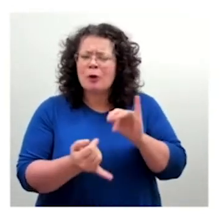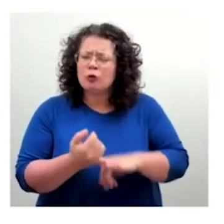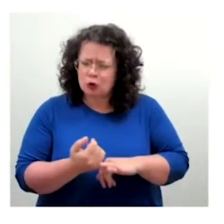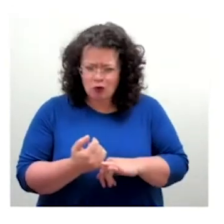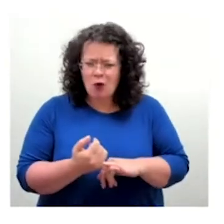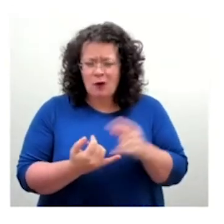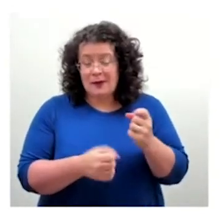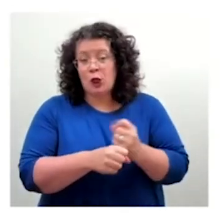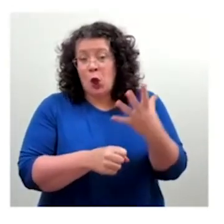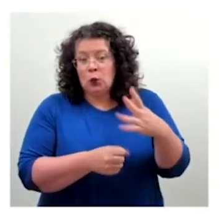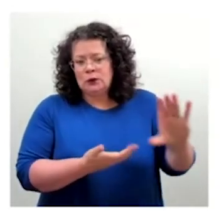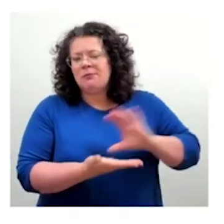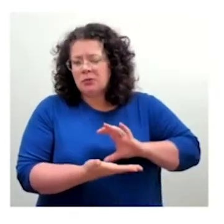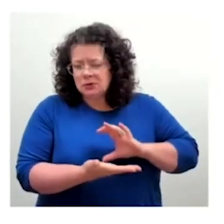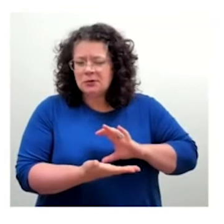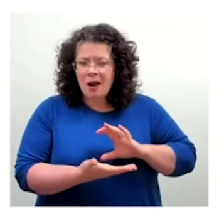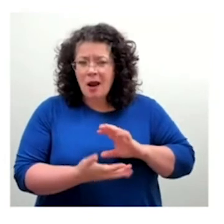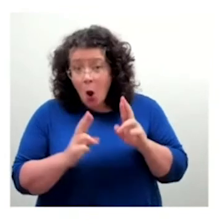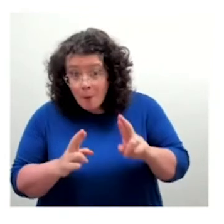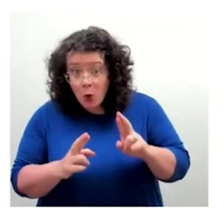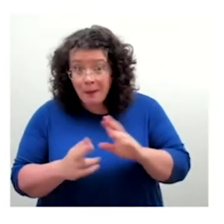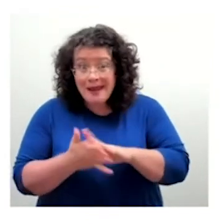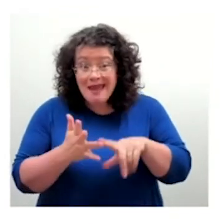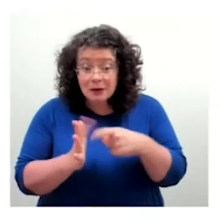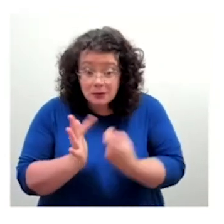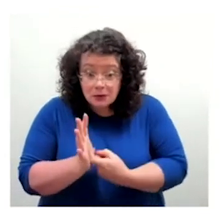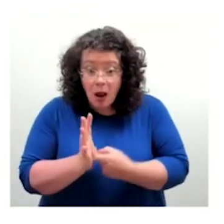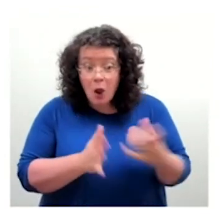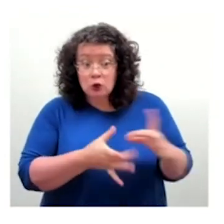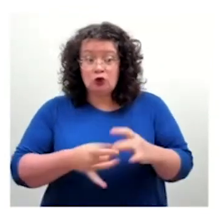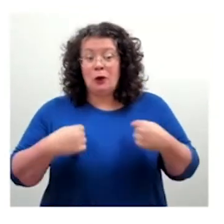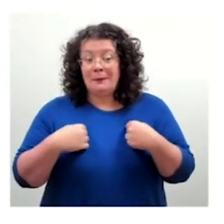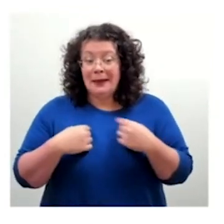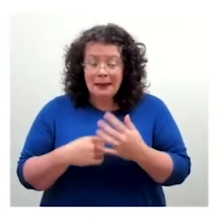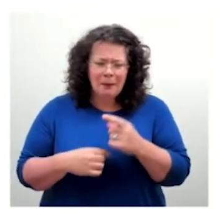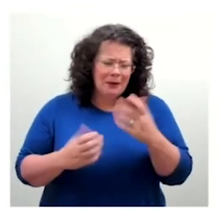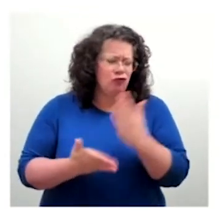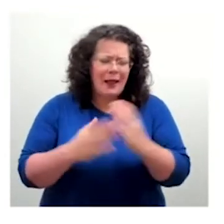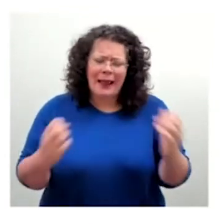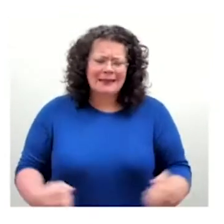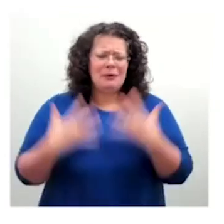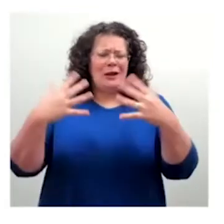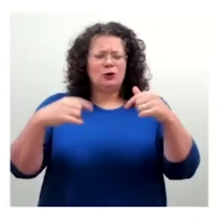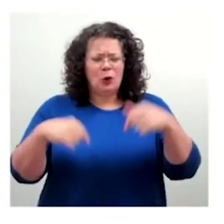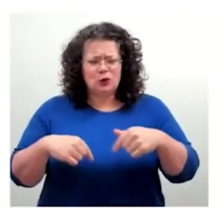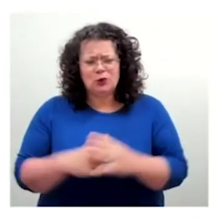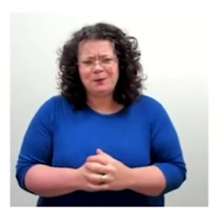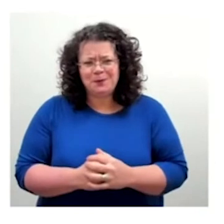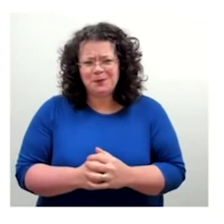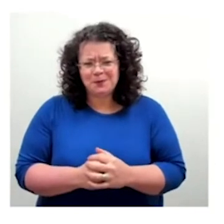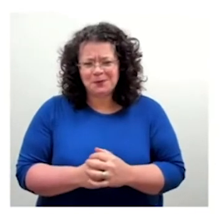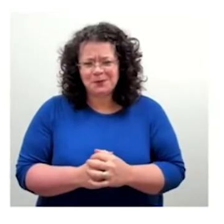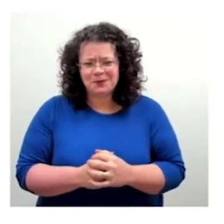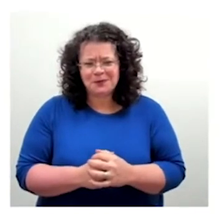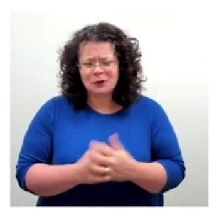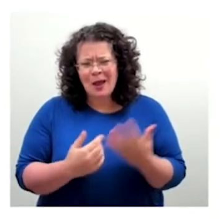so inspirational to me personally in terms of how we've pulled together certain sessions and speakers and some of the people who've come. But the Microsoft team